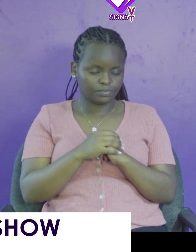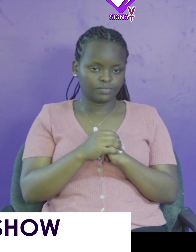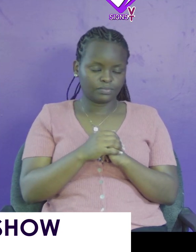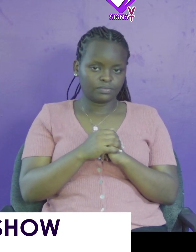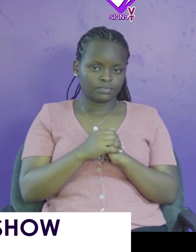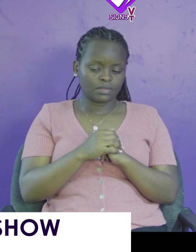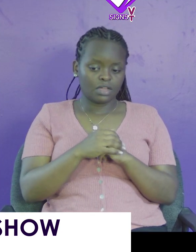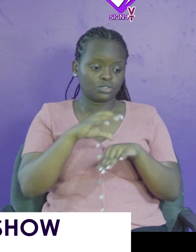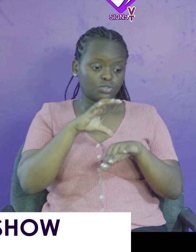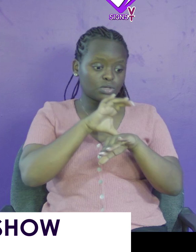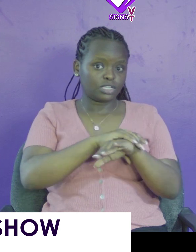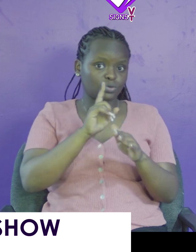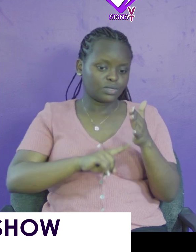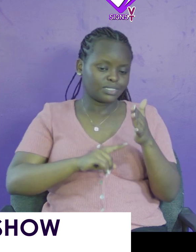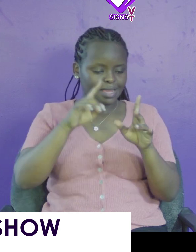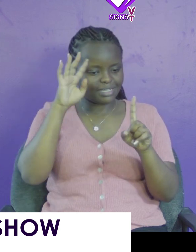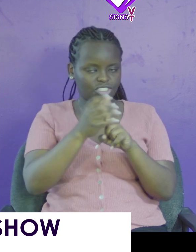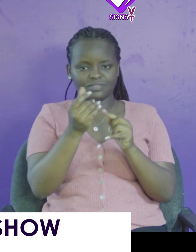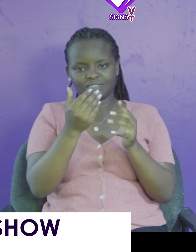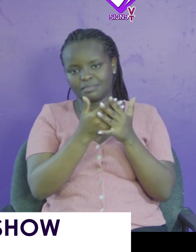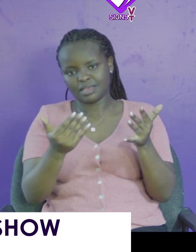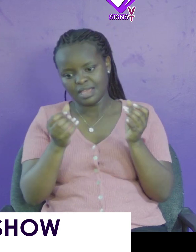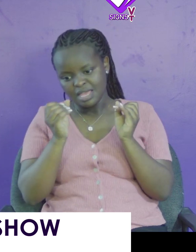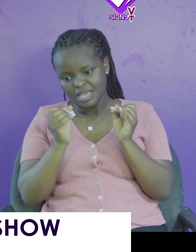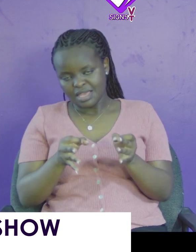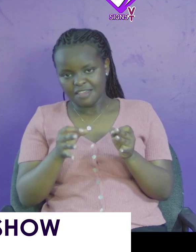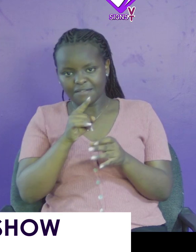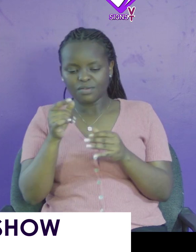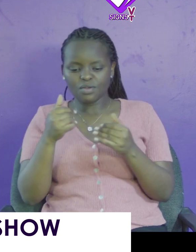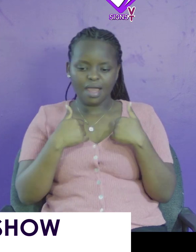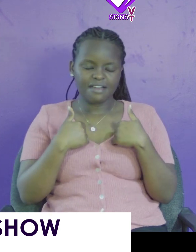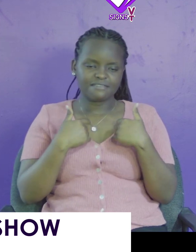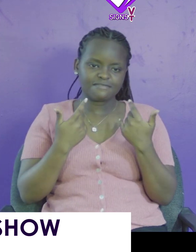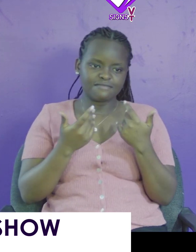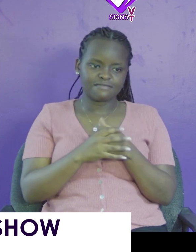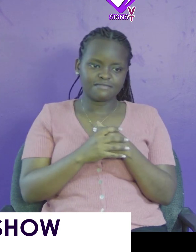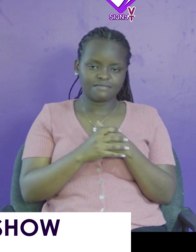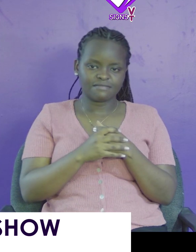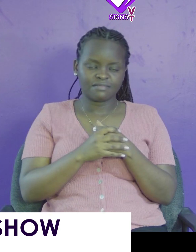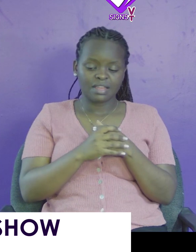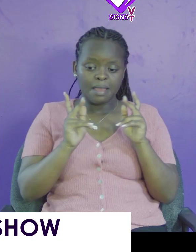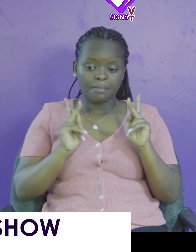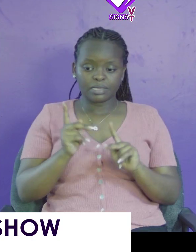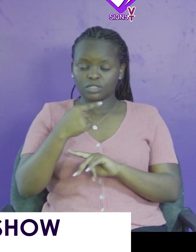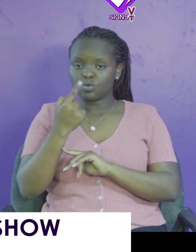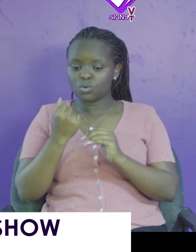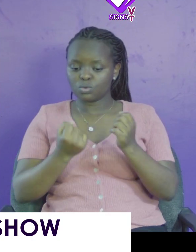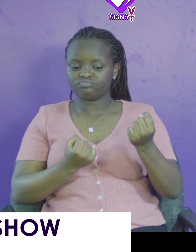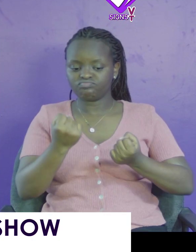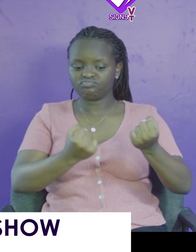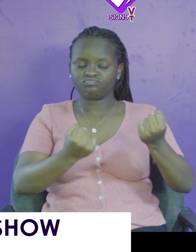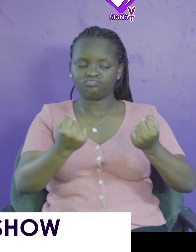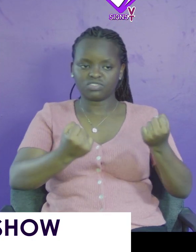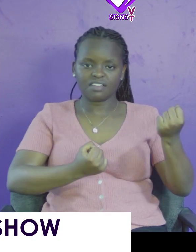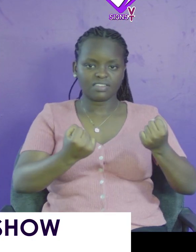to acquire or to achieve something. God, if you have hands, even that person who is driving, he